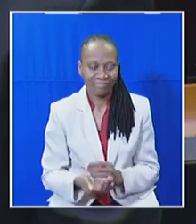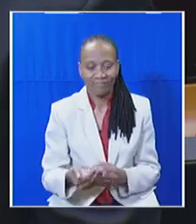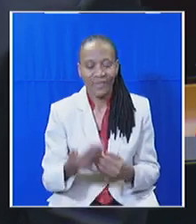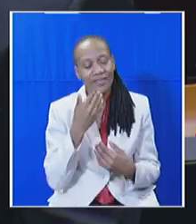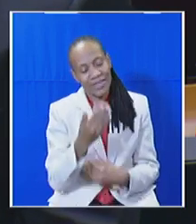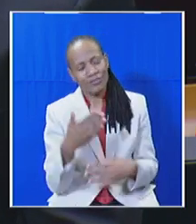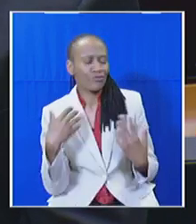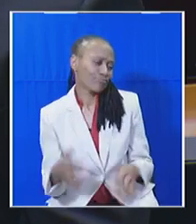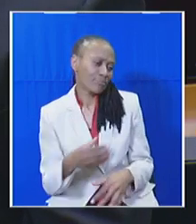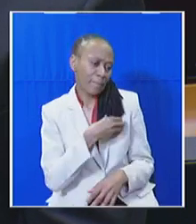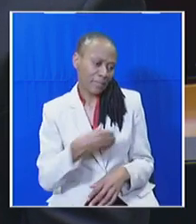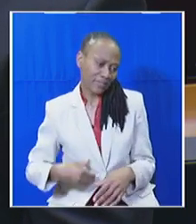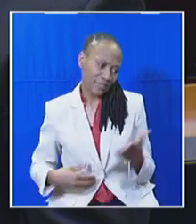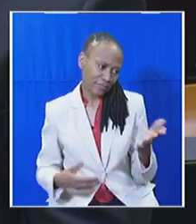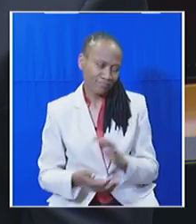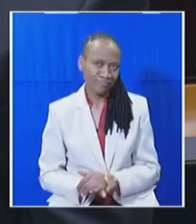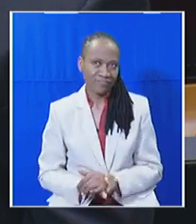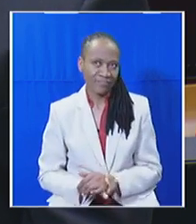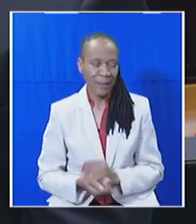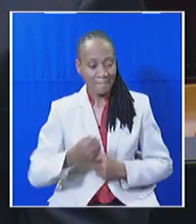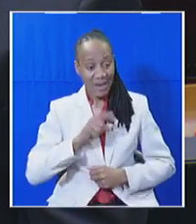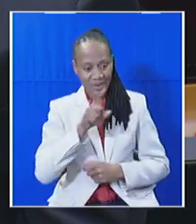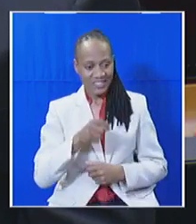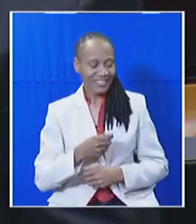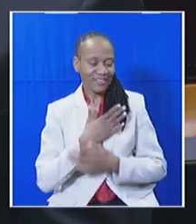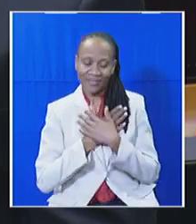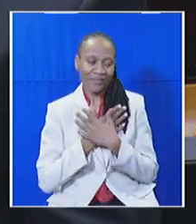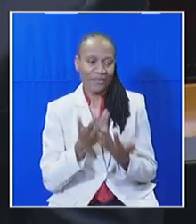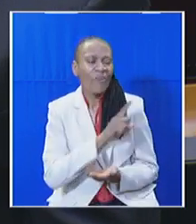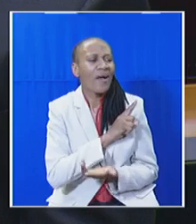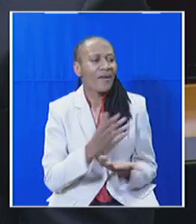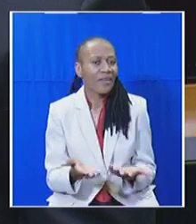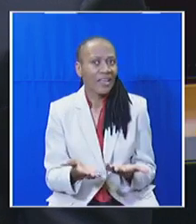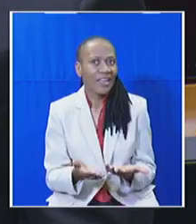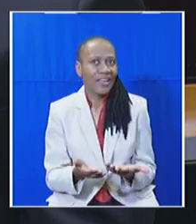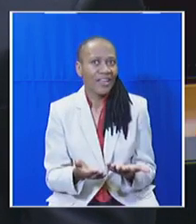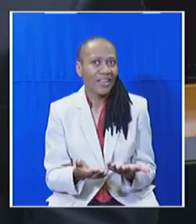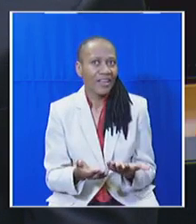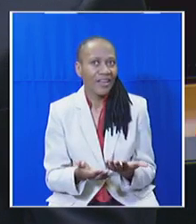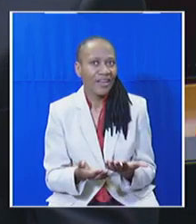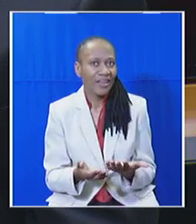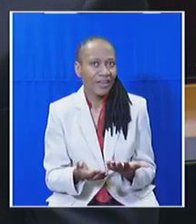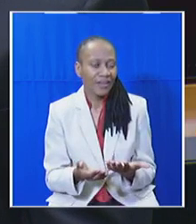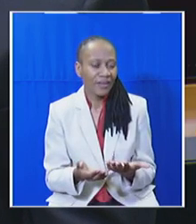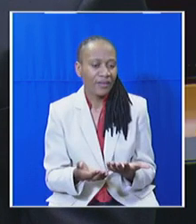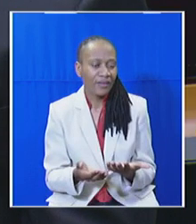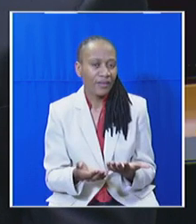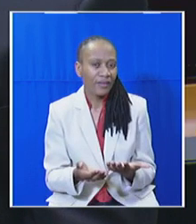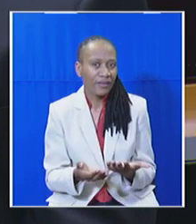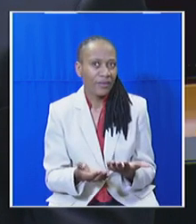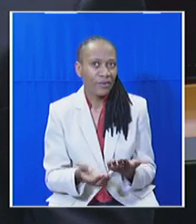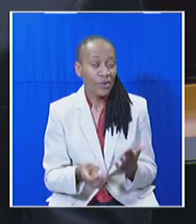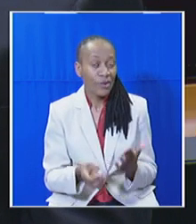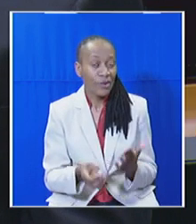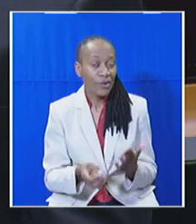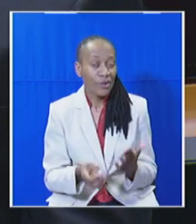President. I like this question because when the rule to remove members